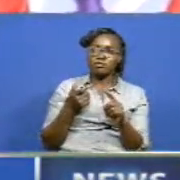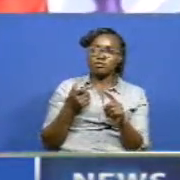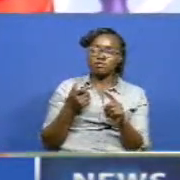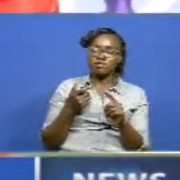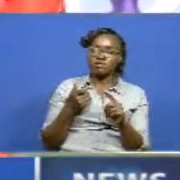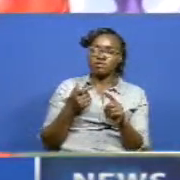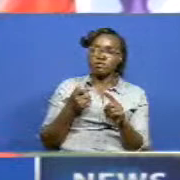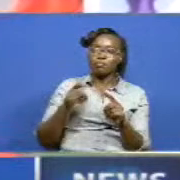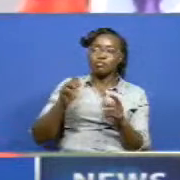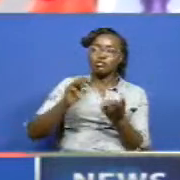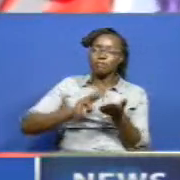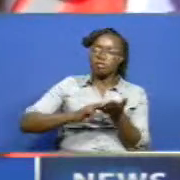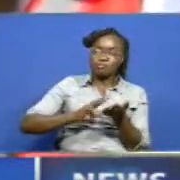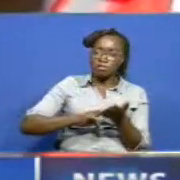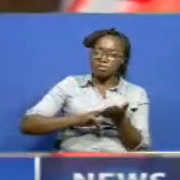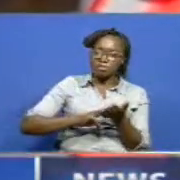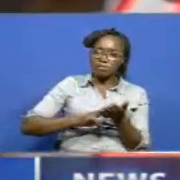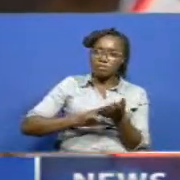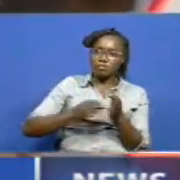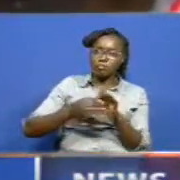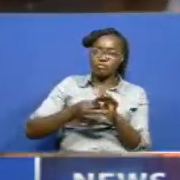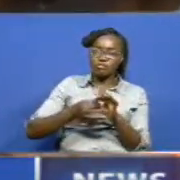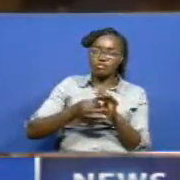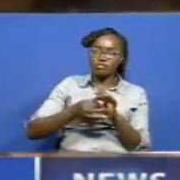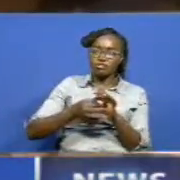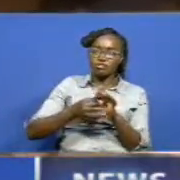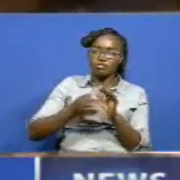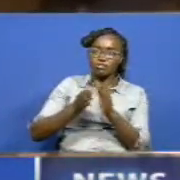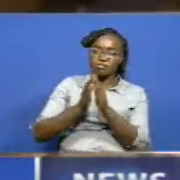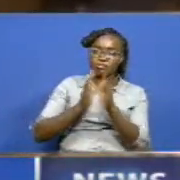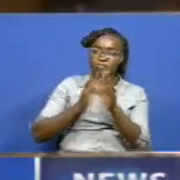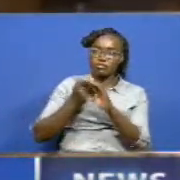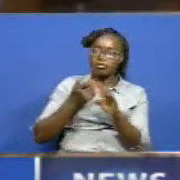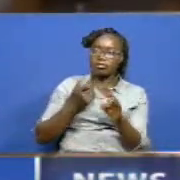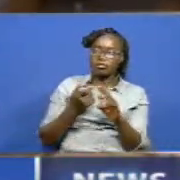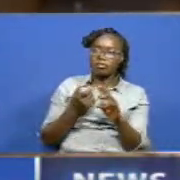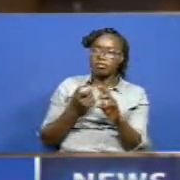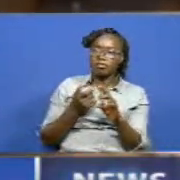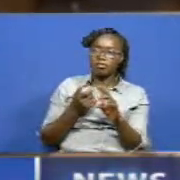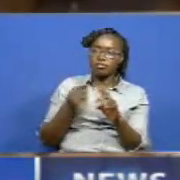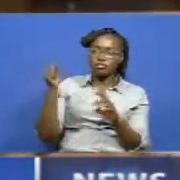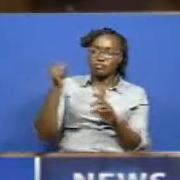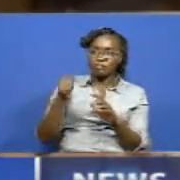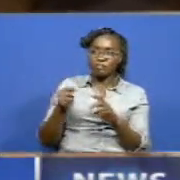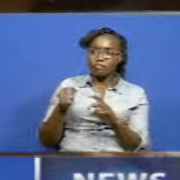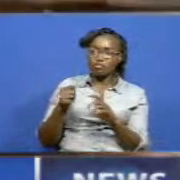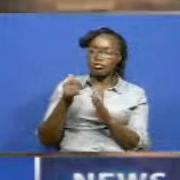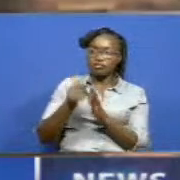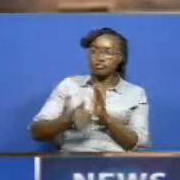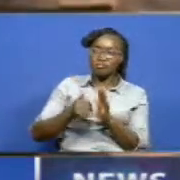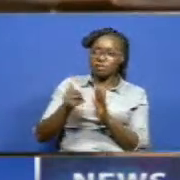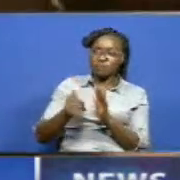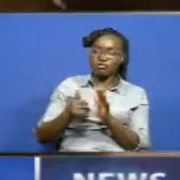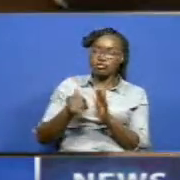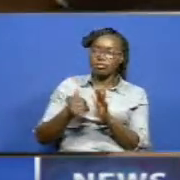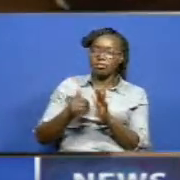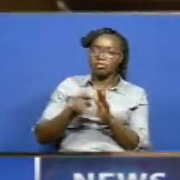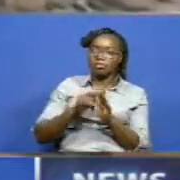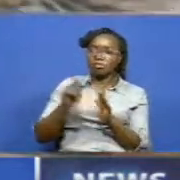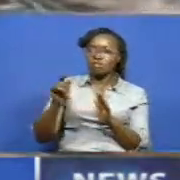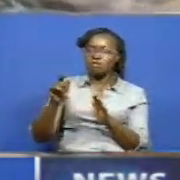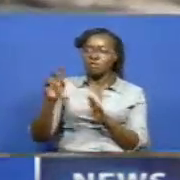Malaba. Then there is a connector line from the old railway, MGR, to the